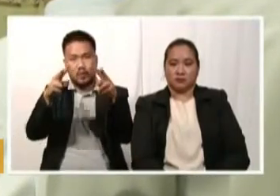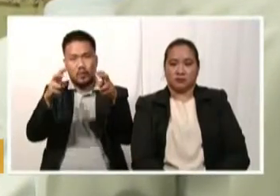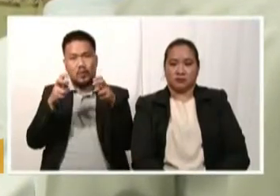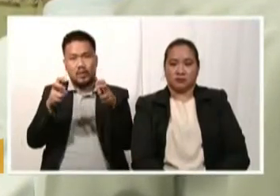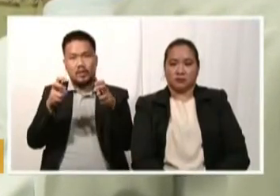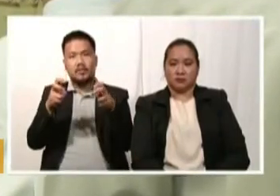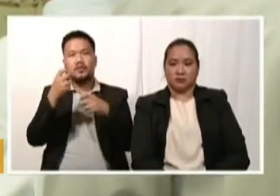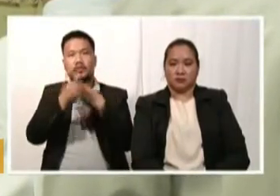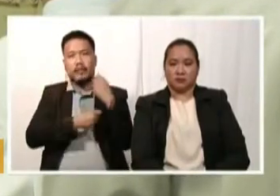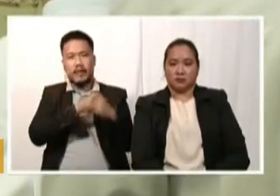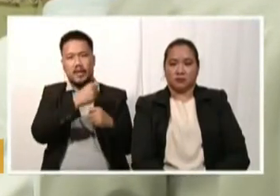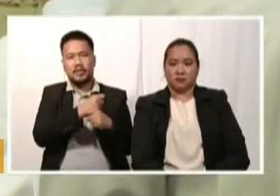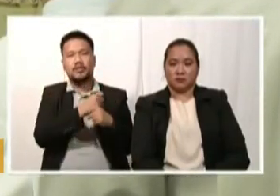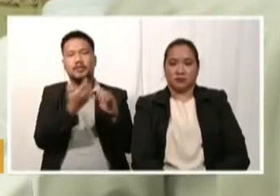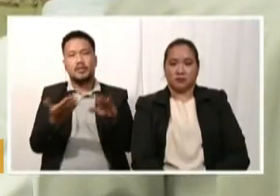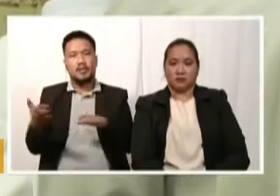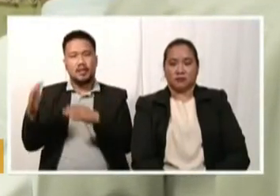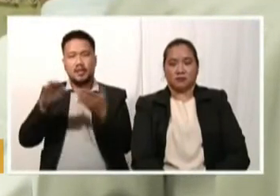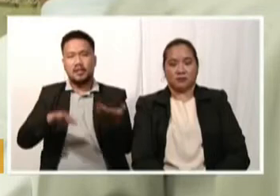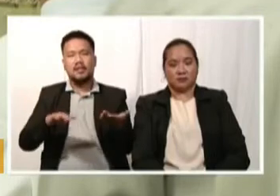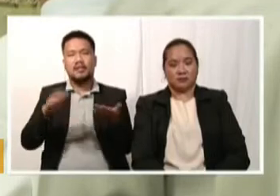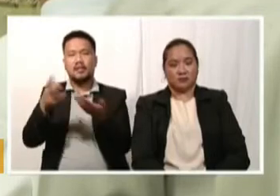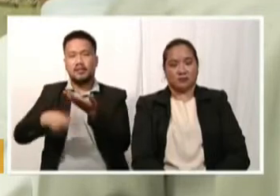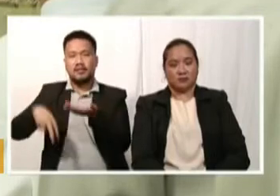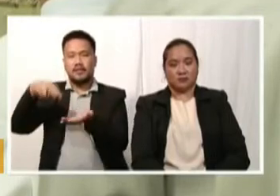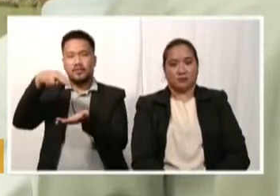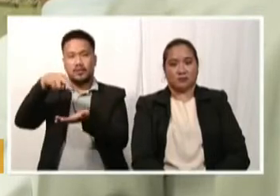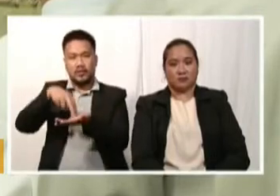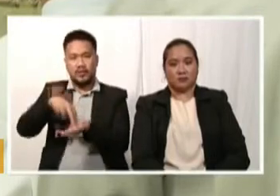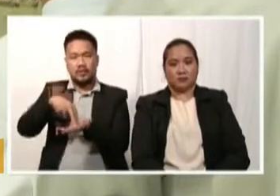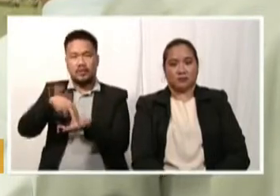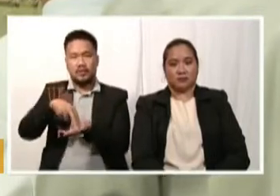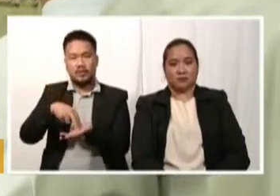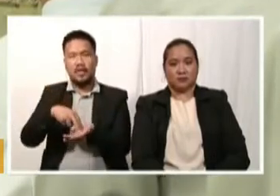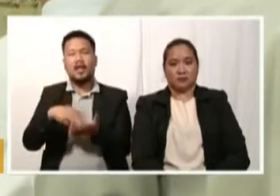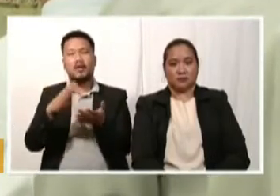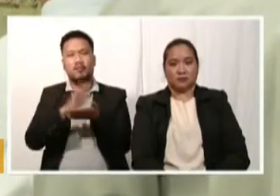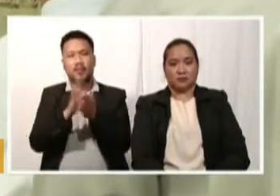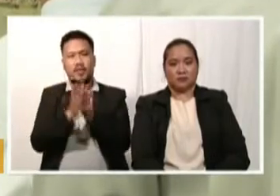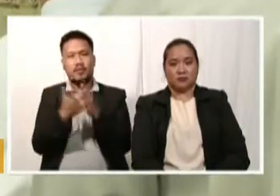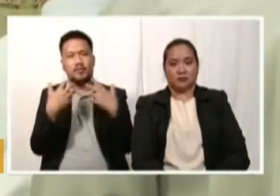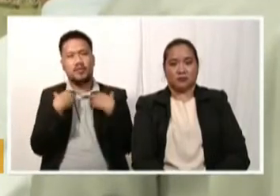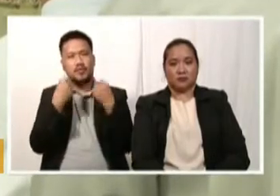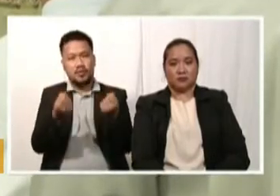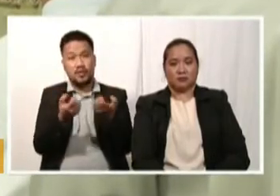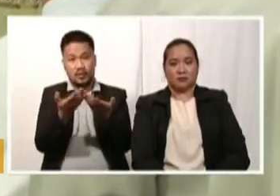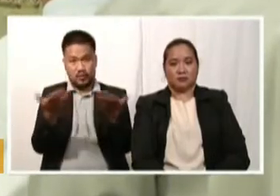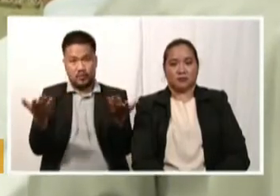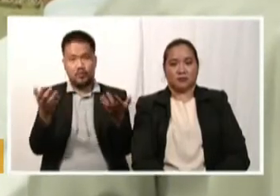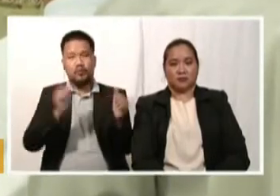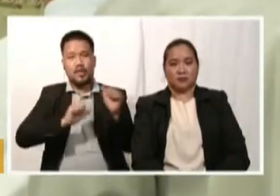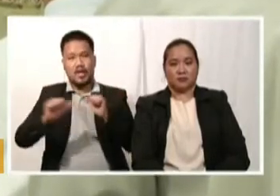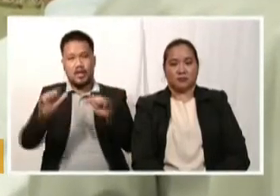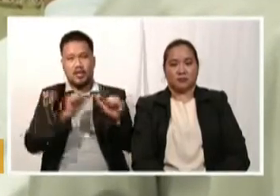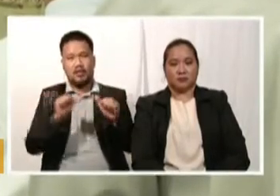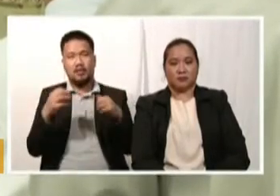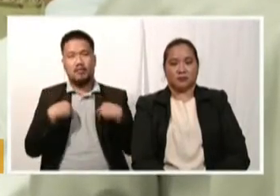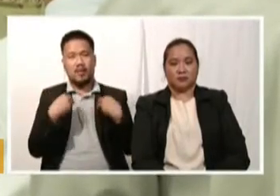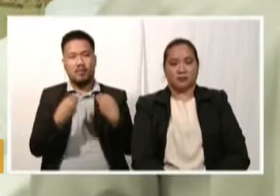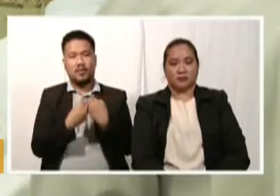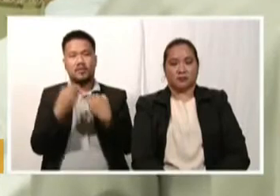to his suffering, death, and resurrection. It will strengthen you to be active members of the